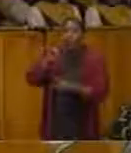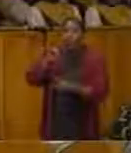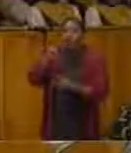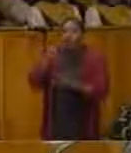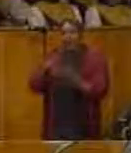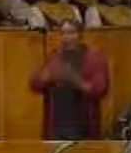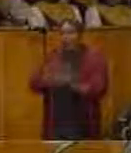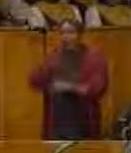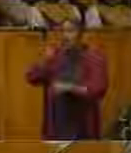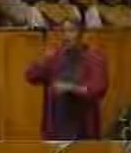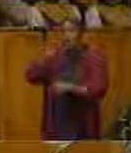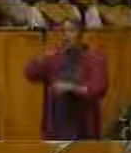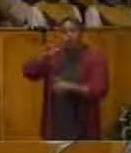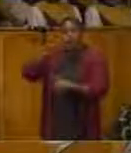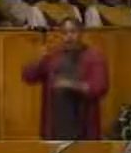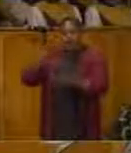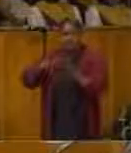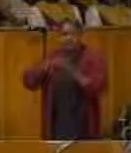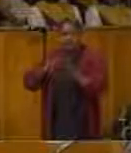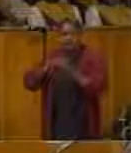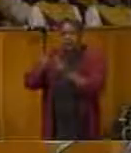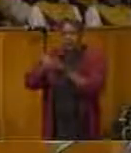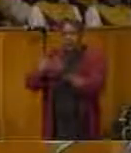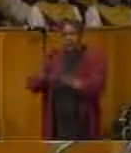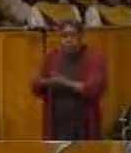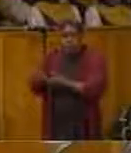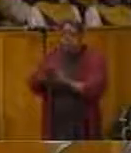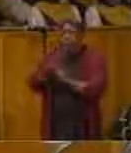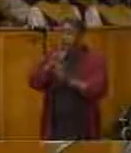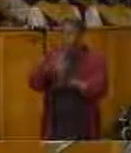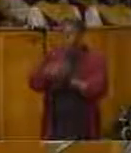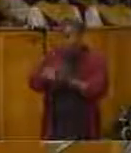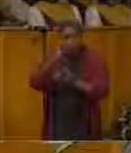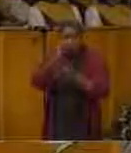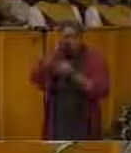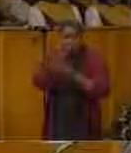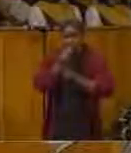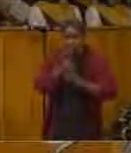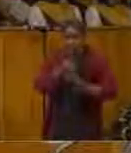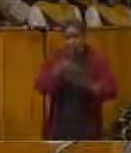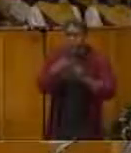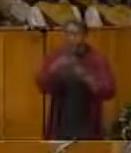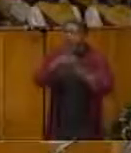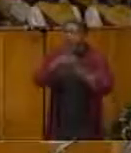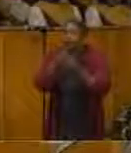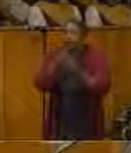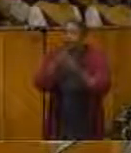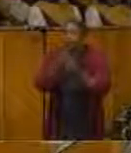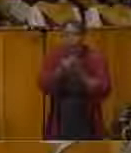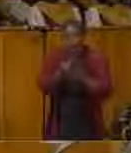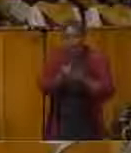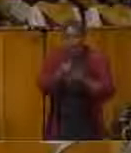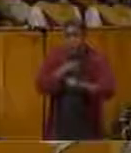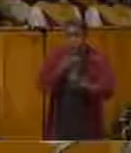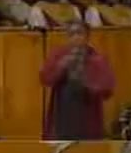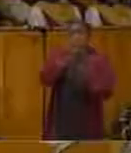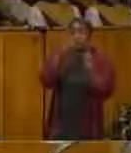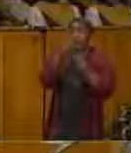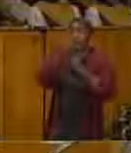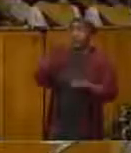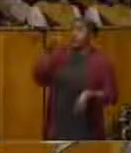401ks, 403bs. But very rarely have we been taught how to handle money from the